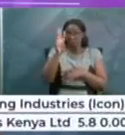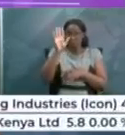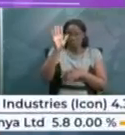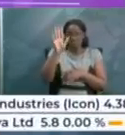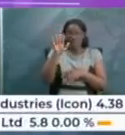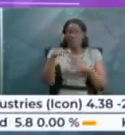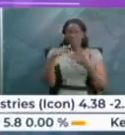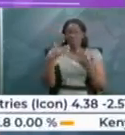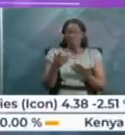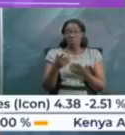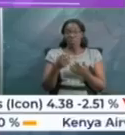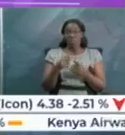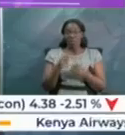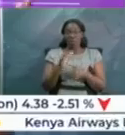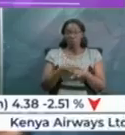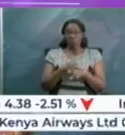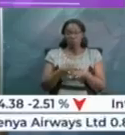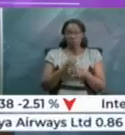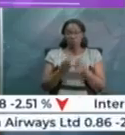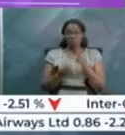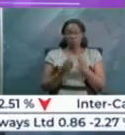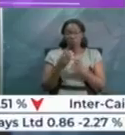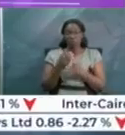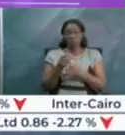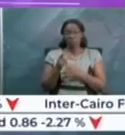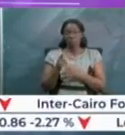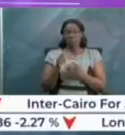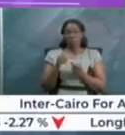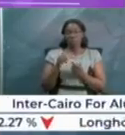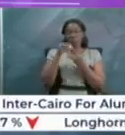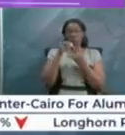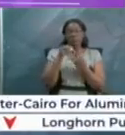the founder of Vivian creates unique